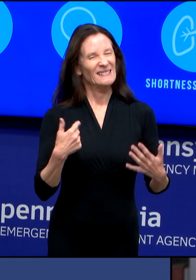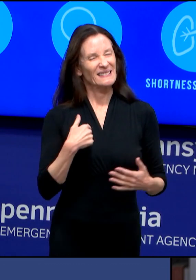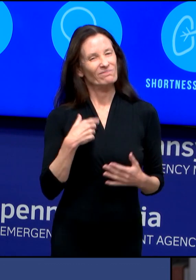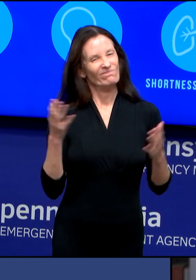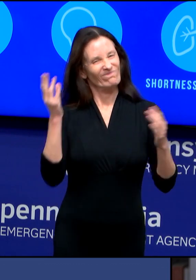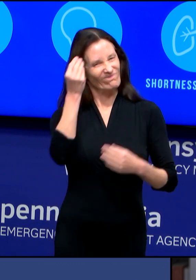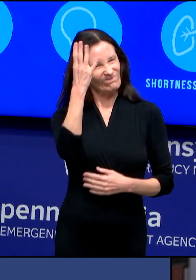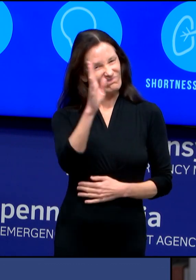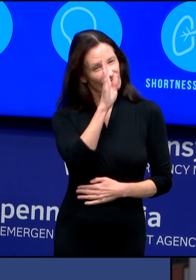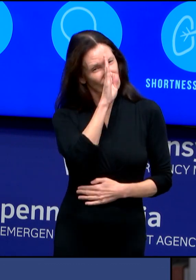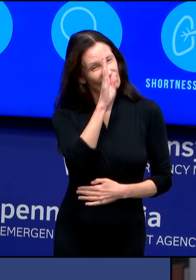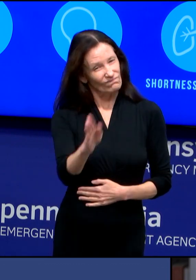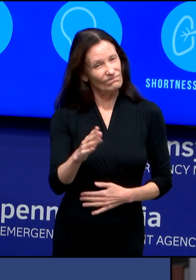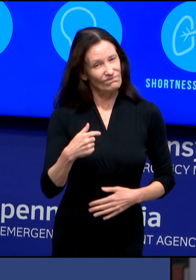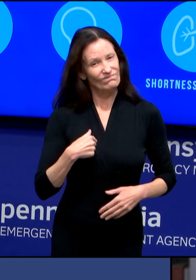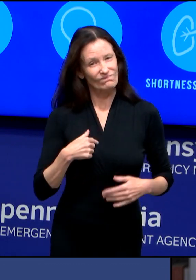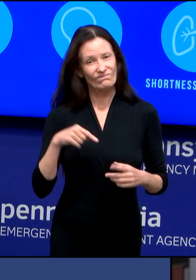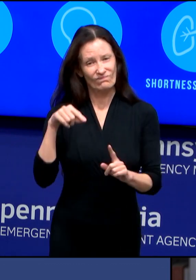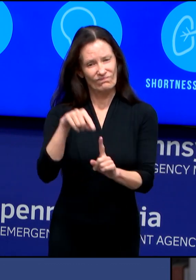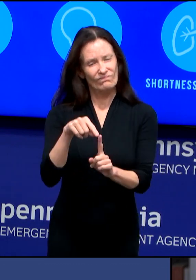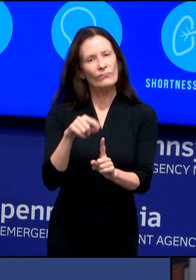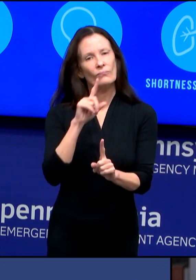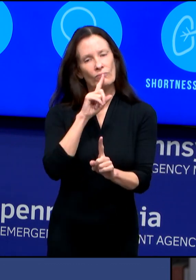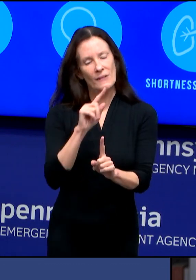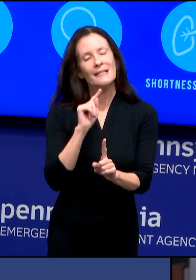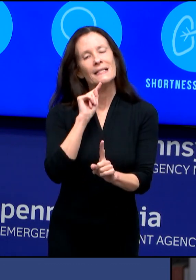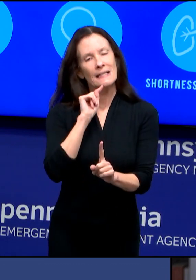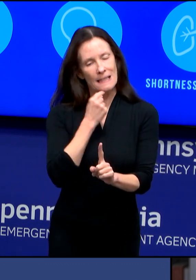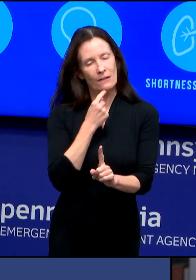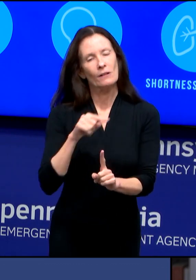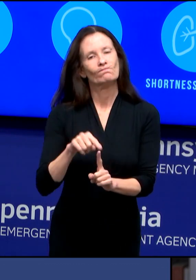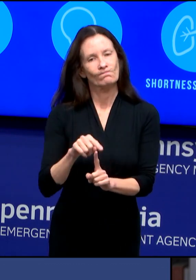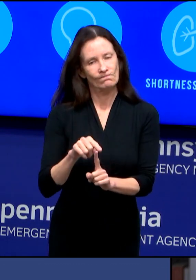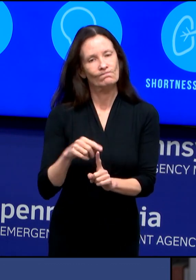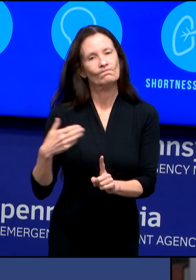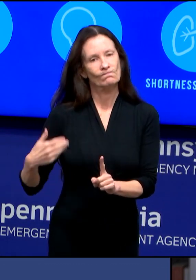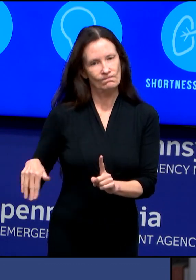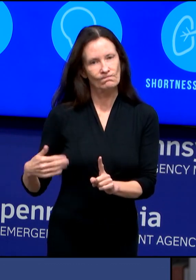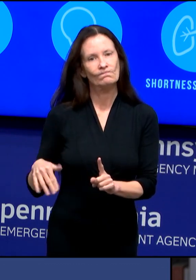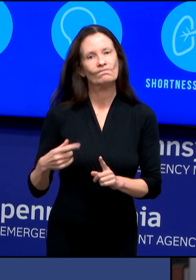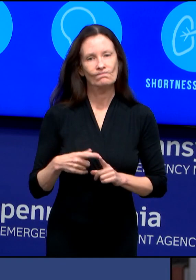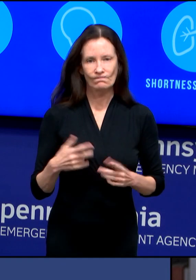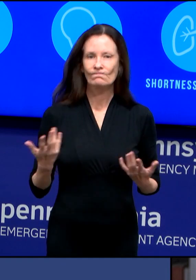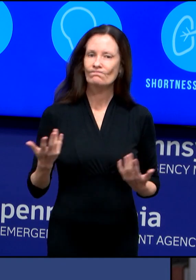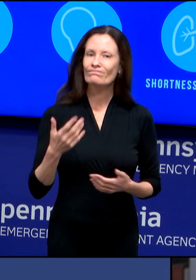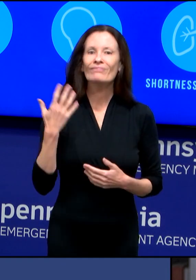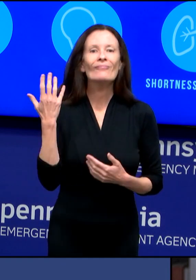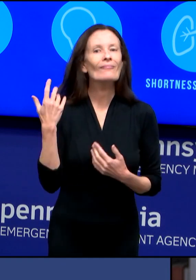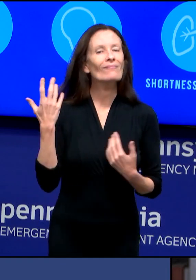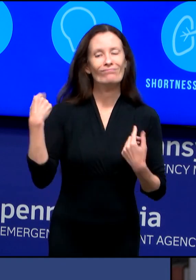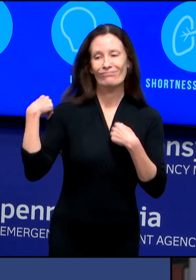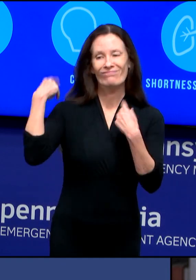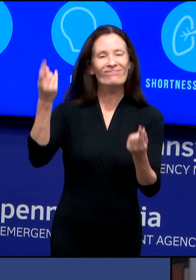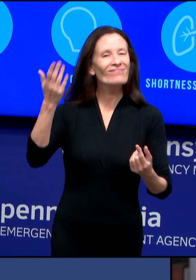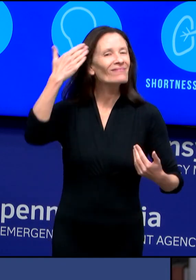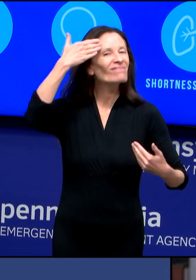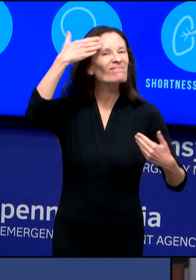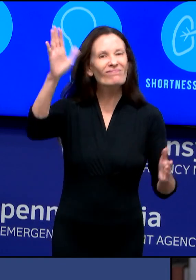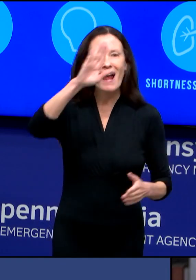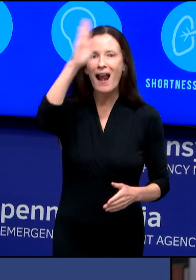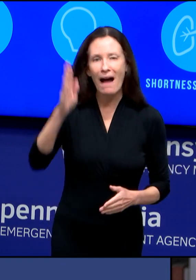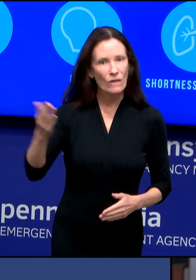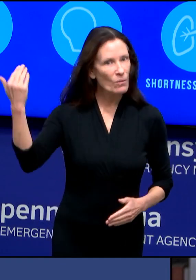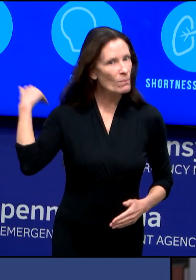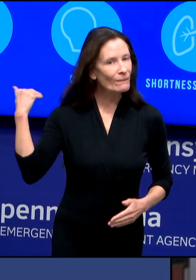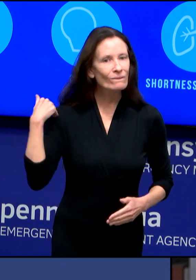situation seriously. Most of us have not experienced a disruption in daily life of this type ever before.